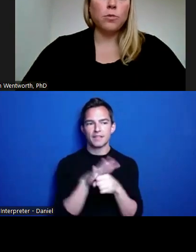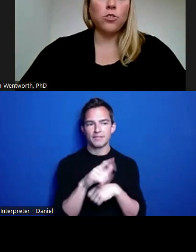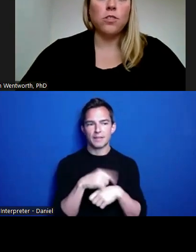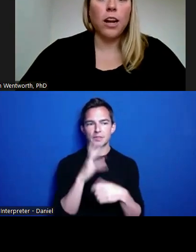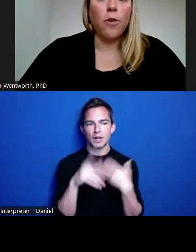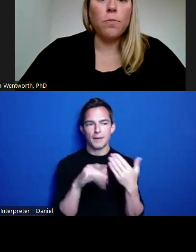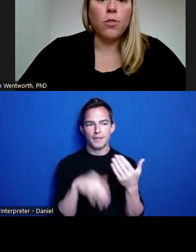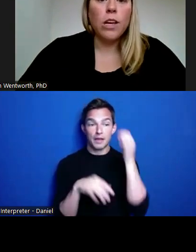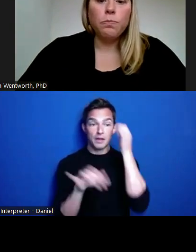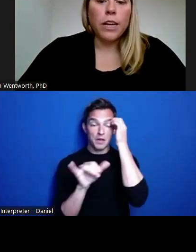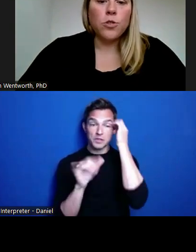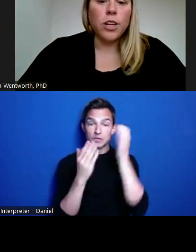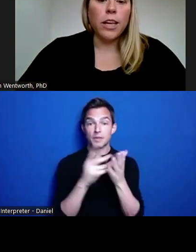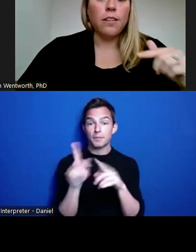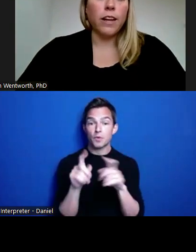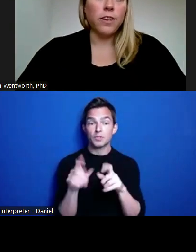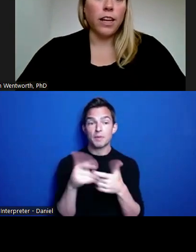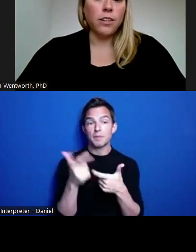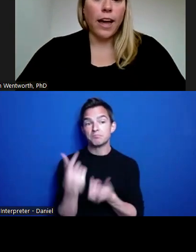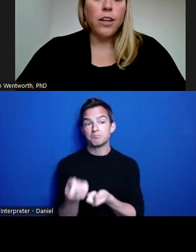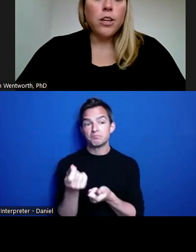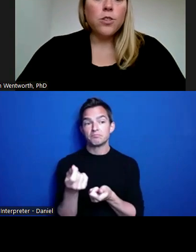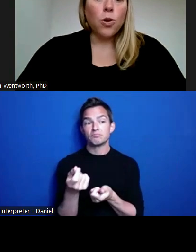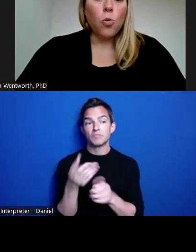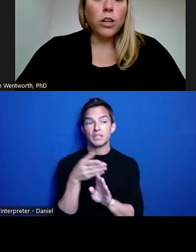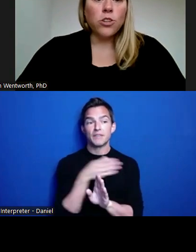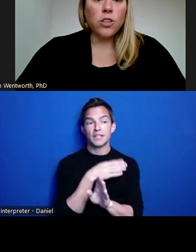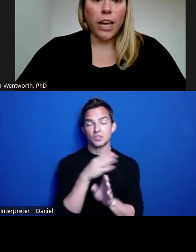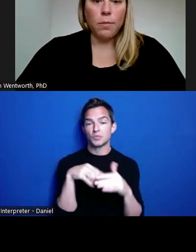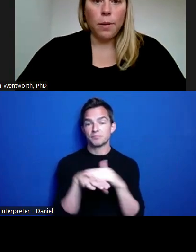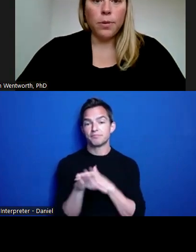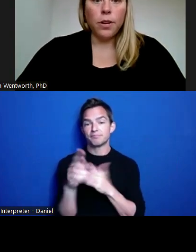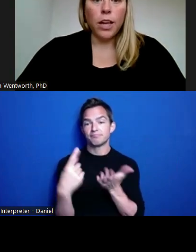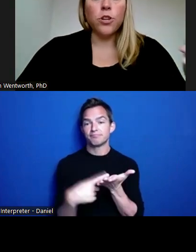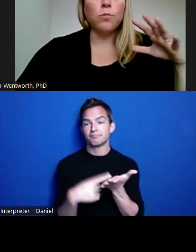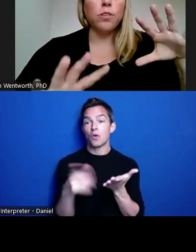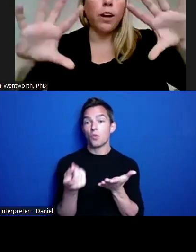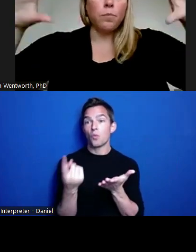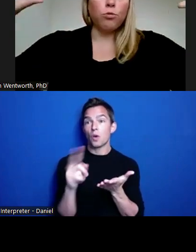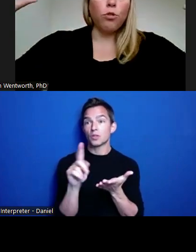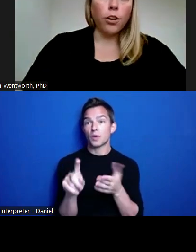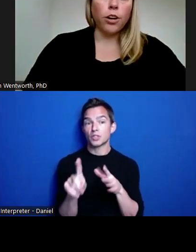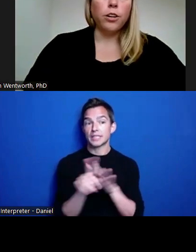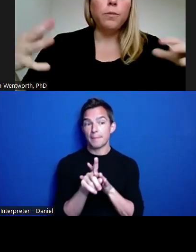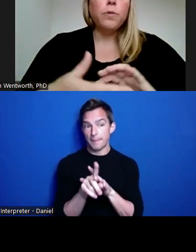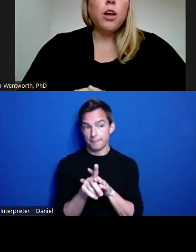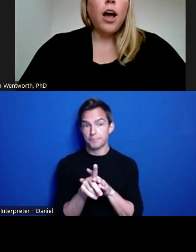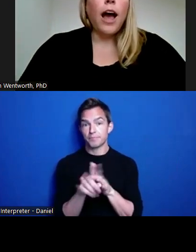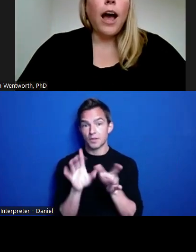also have some questions that I thought would be interesting in advance of getting into that. So one question that came up in terms of kind of